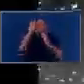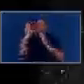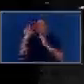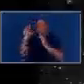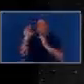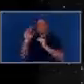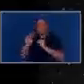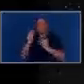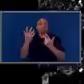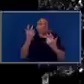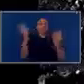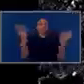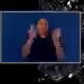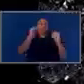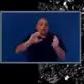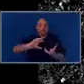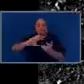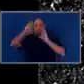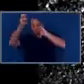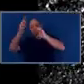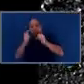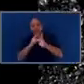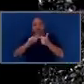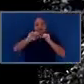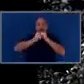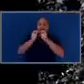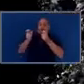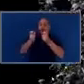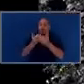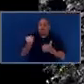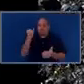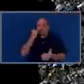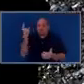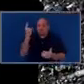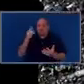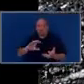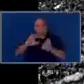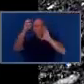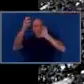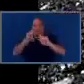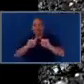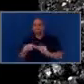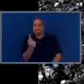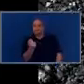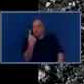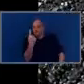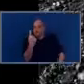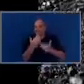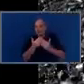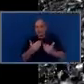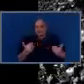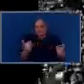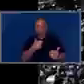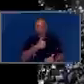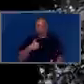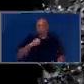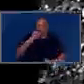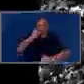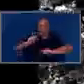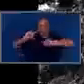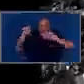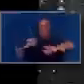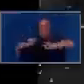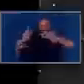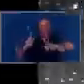what could go wrong and how to handle things that they might have gone wrong. The one thing we had not tested was